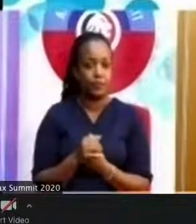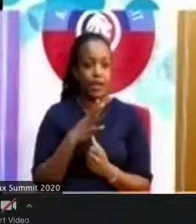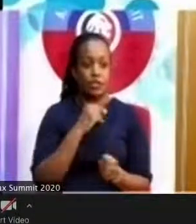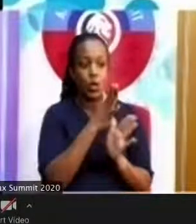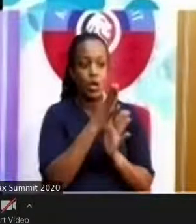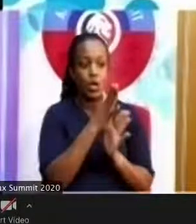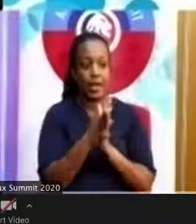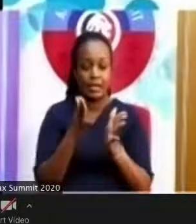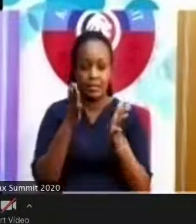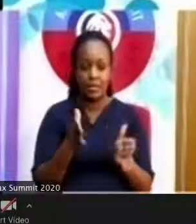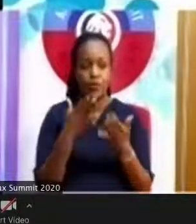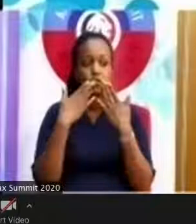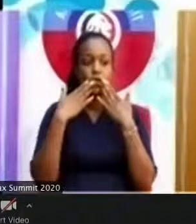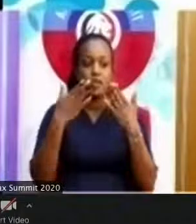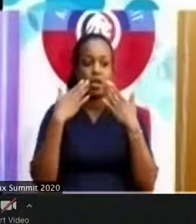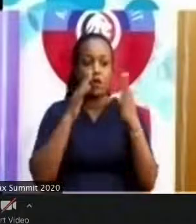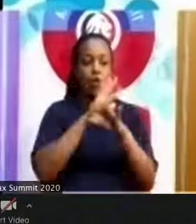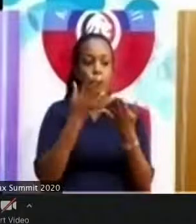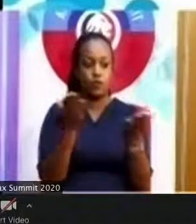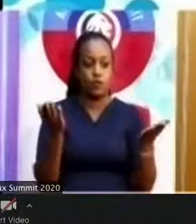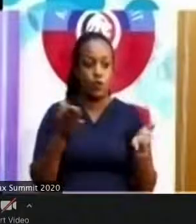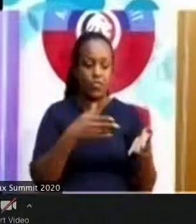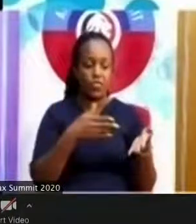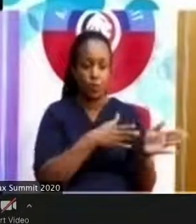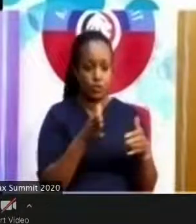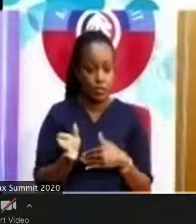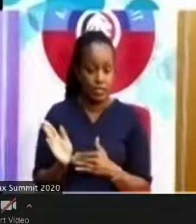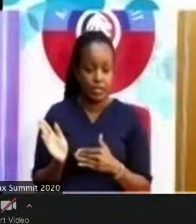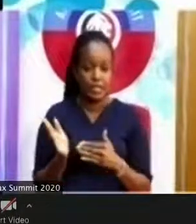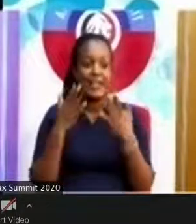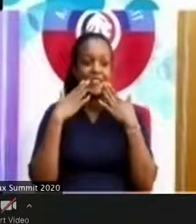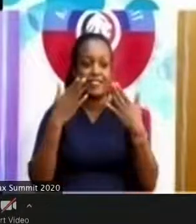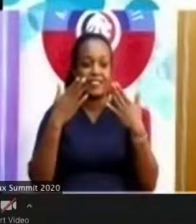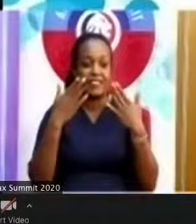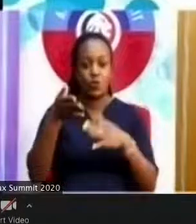you for this opportunity. Thank you and God bless you.